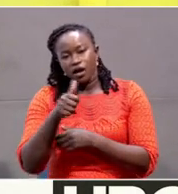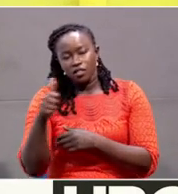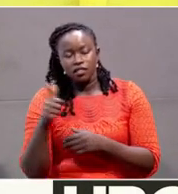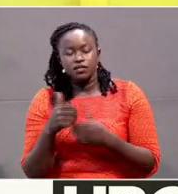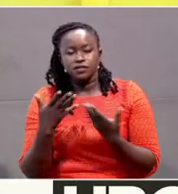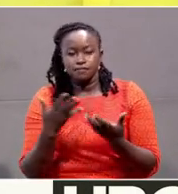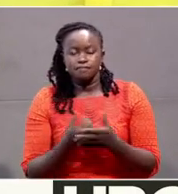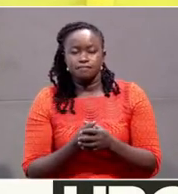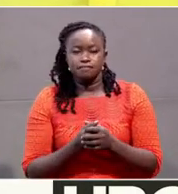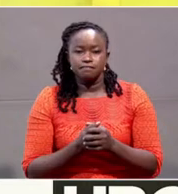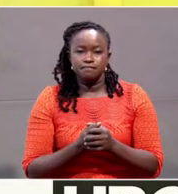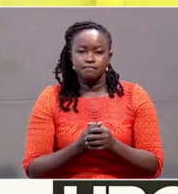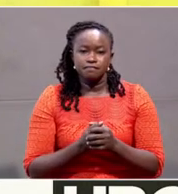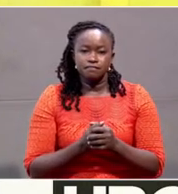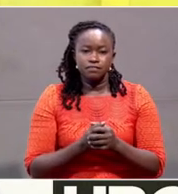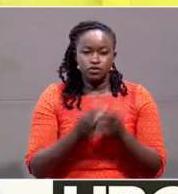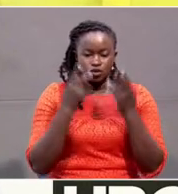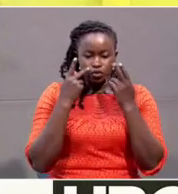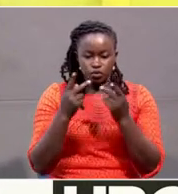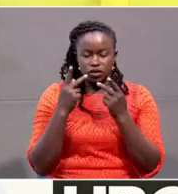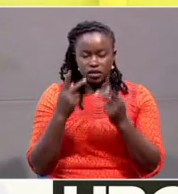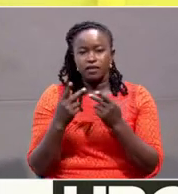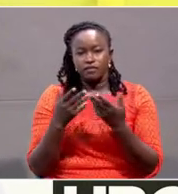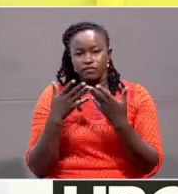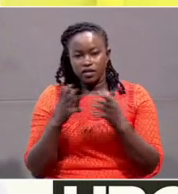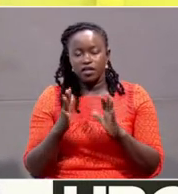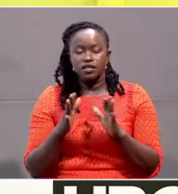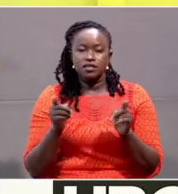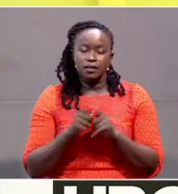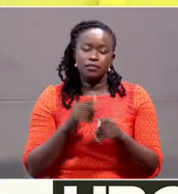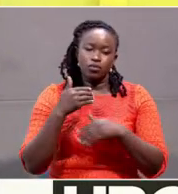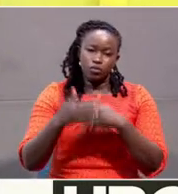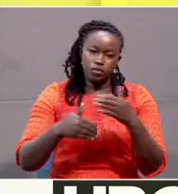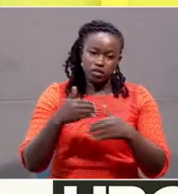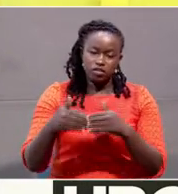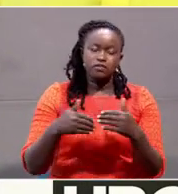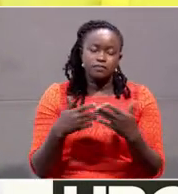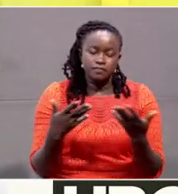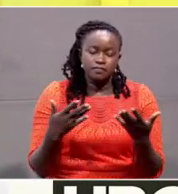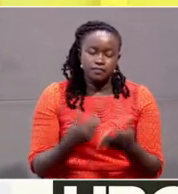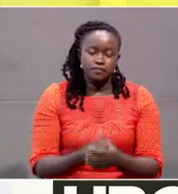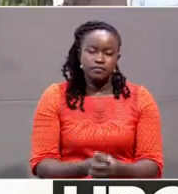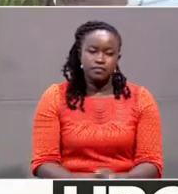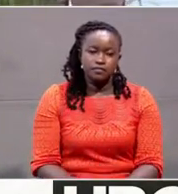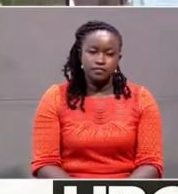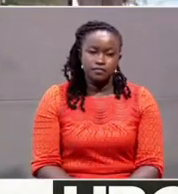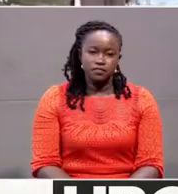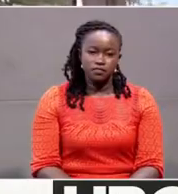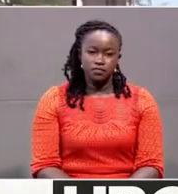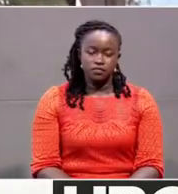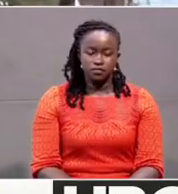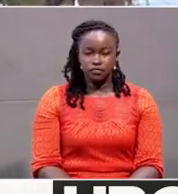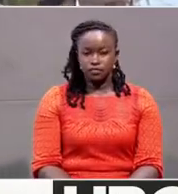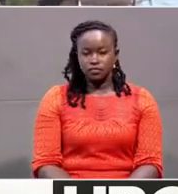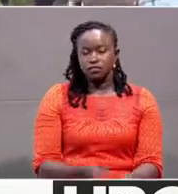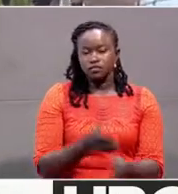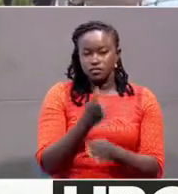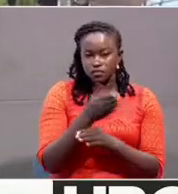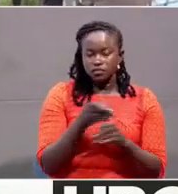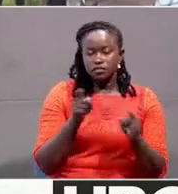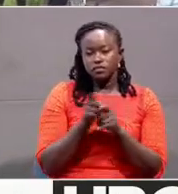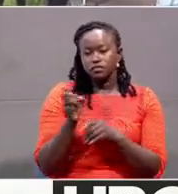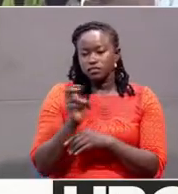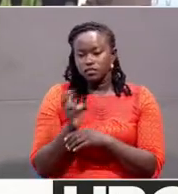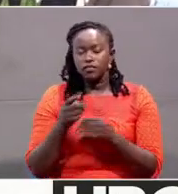district to see that it completes its home and it moves into its home, it starts operating from there. The minister also